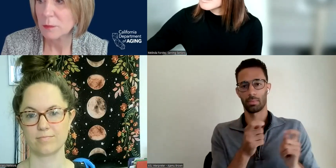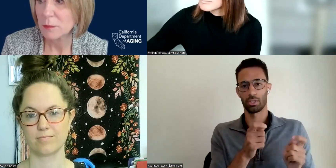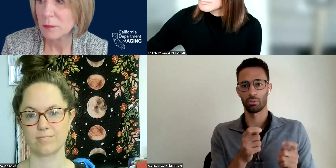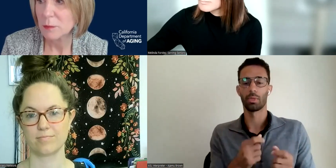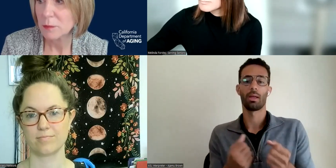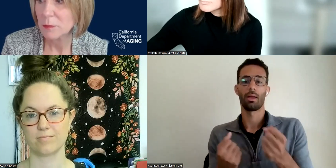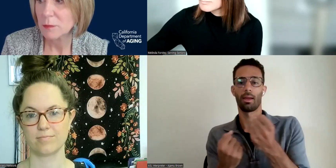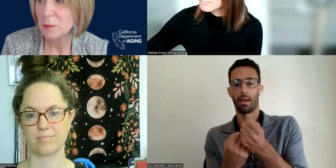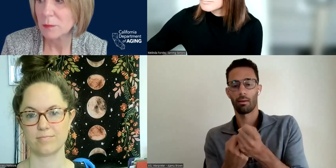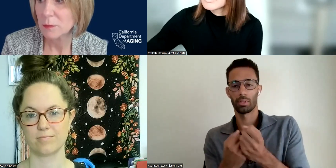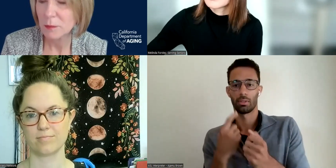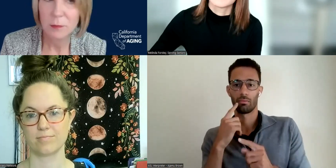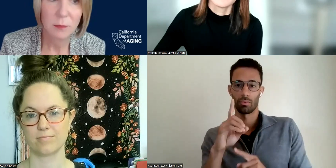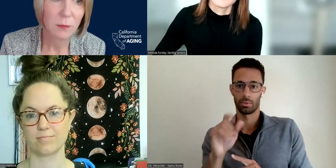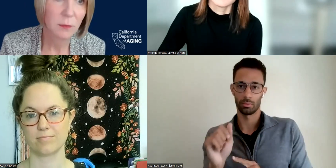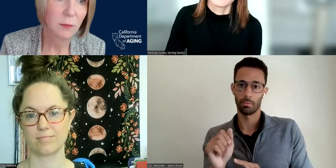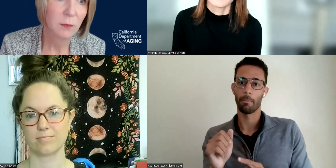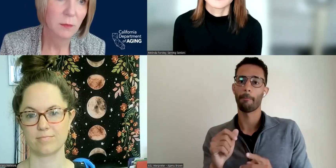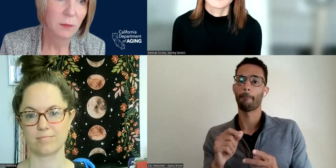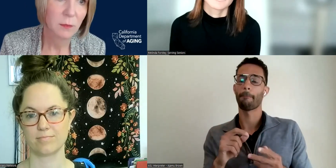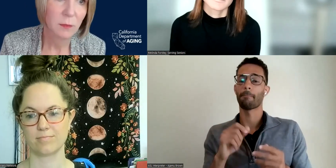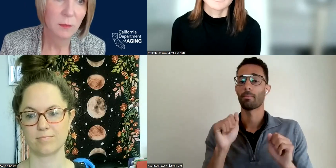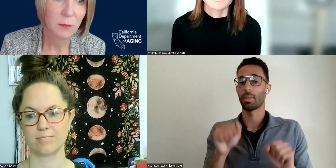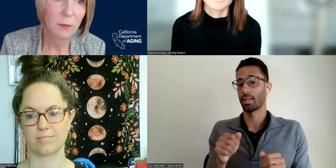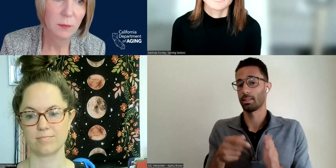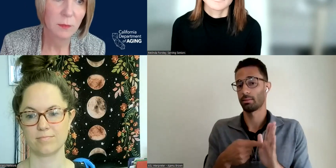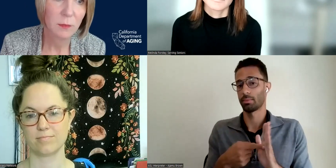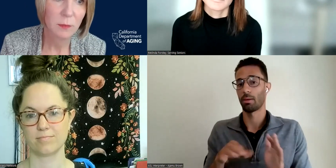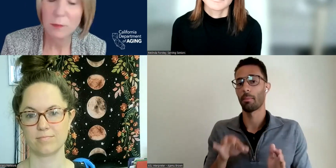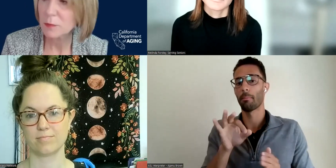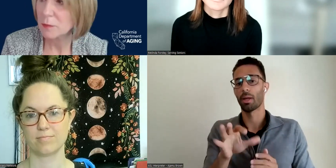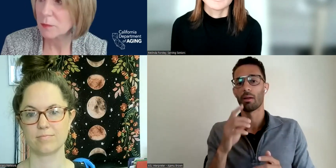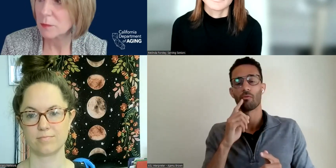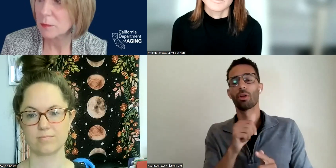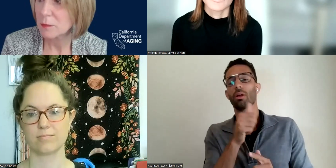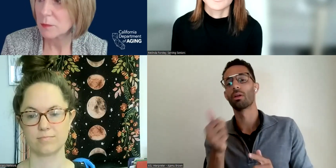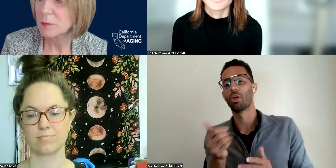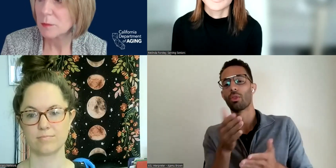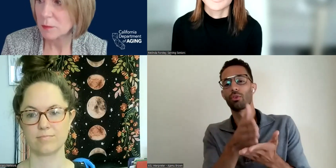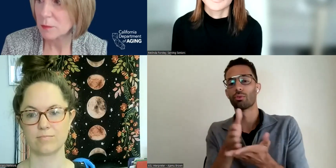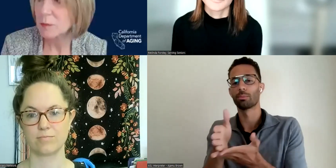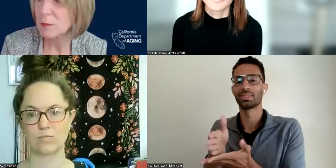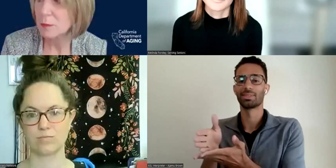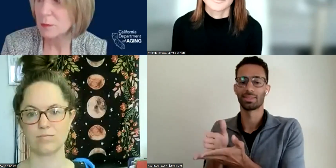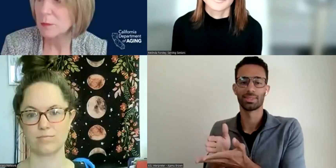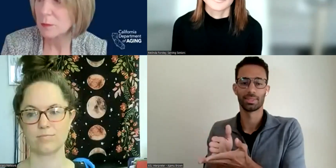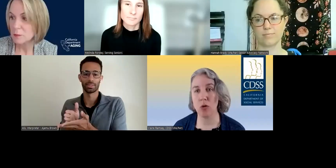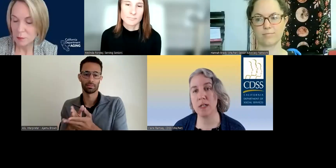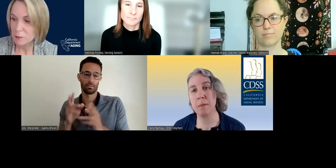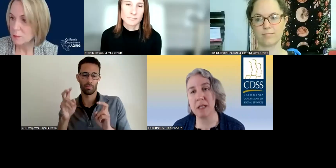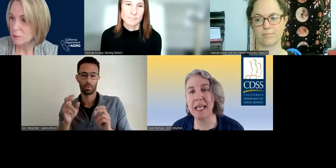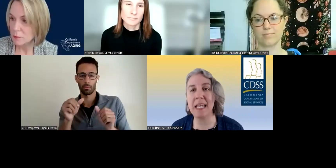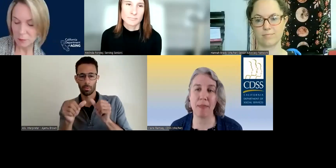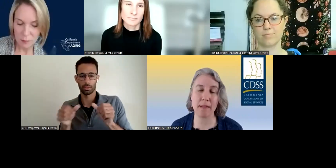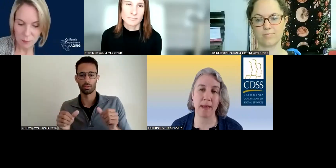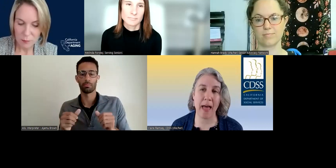Sometimes they can pay for like other pieces of the puzzle, you know, like home modifications or